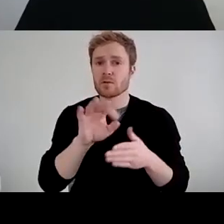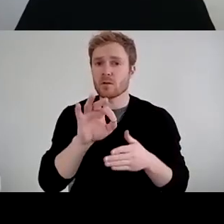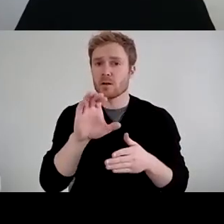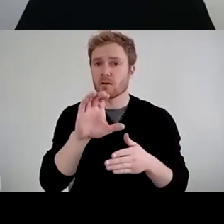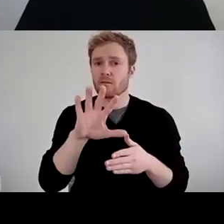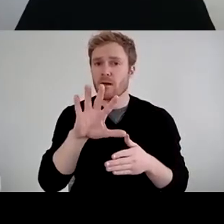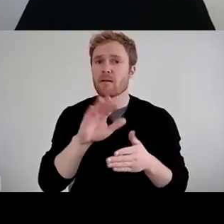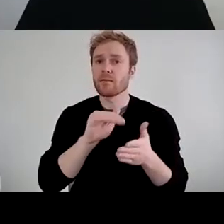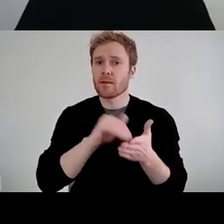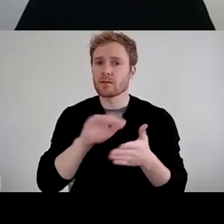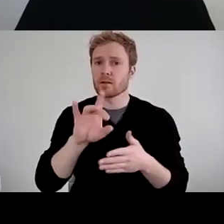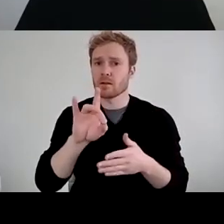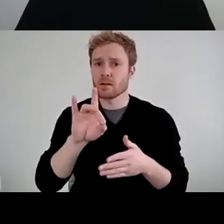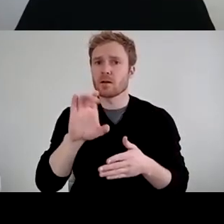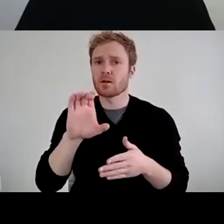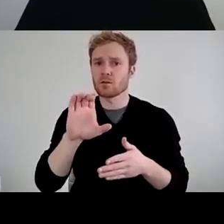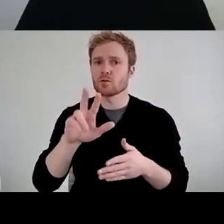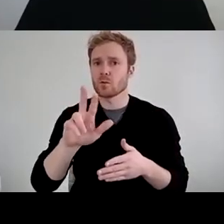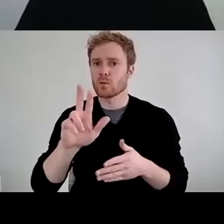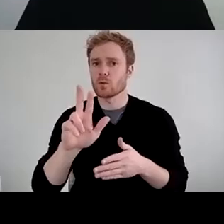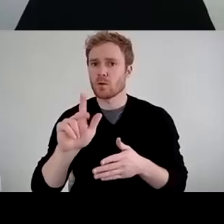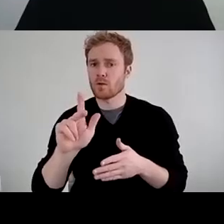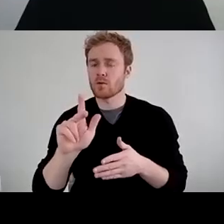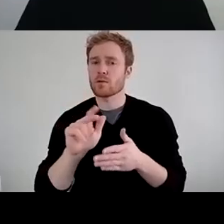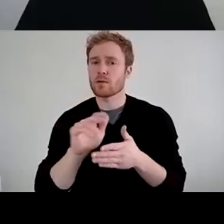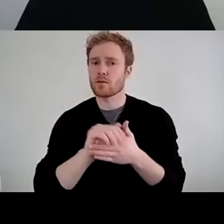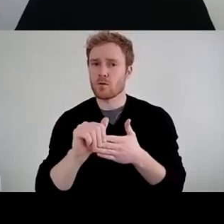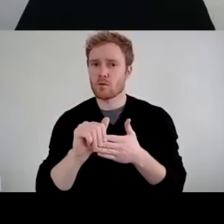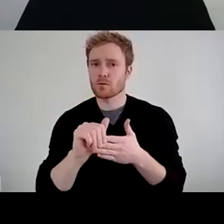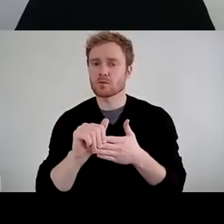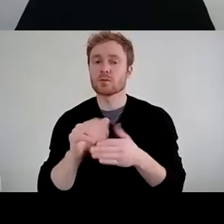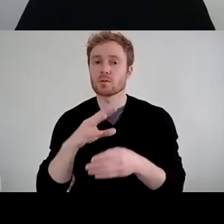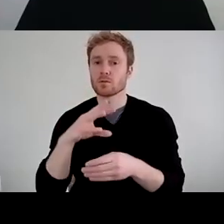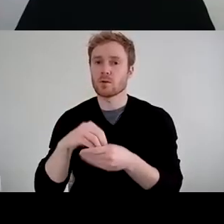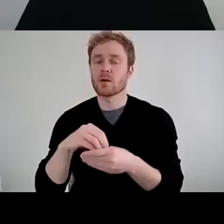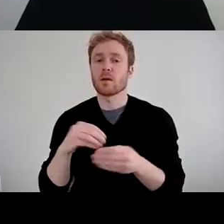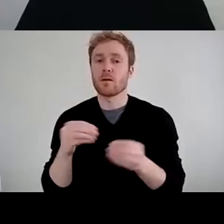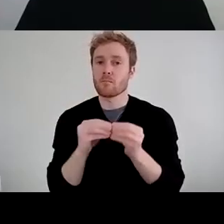URA project delivery deliverables pertaining to small business